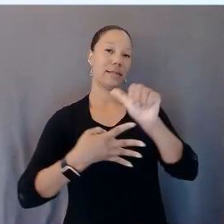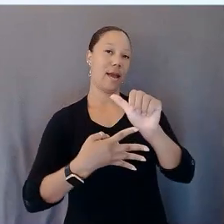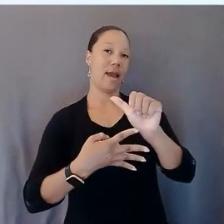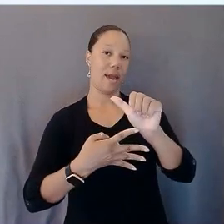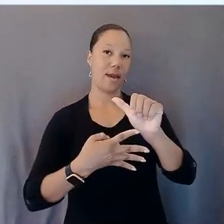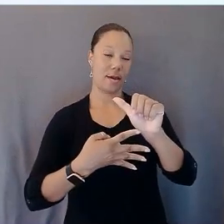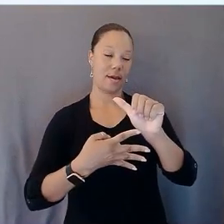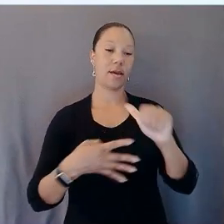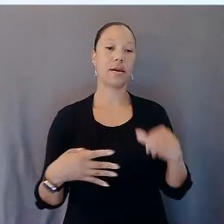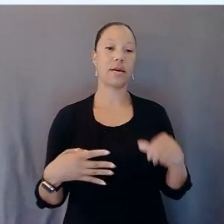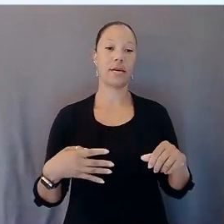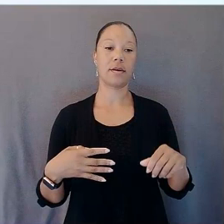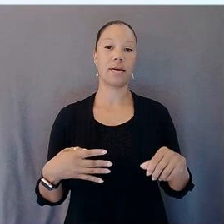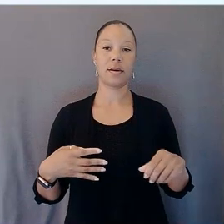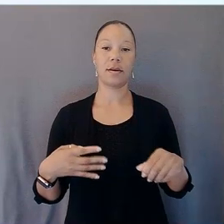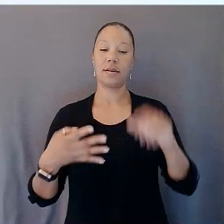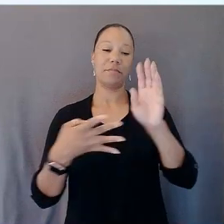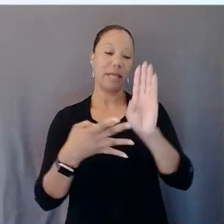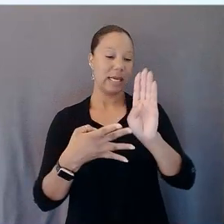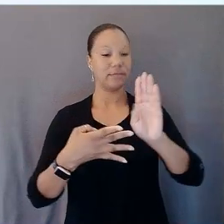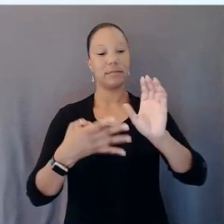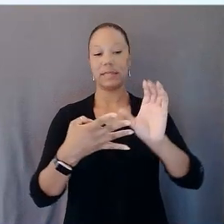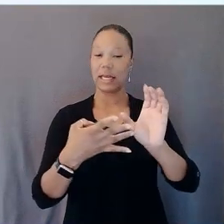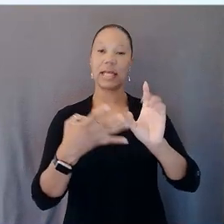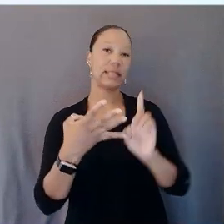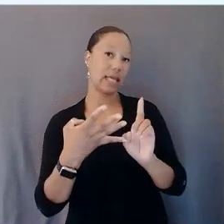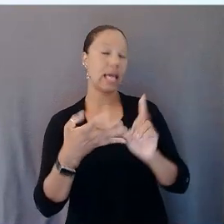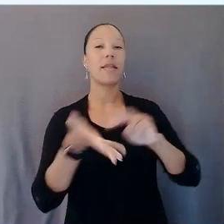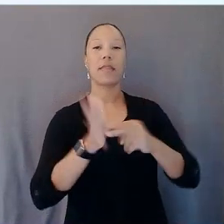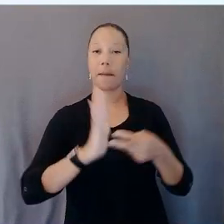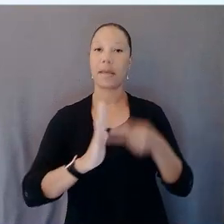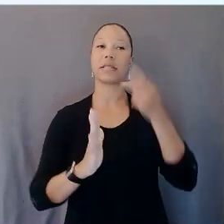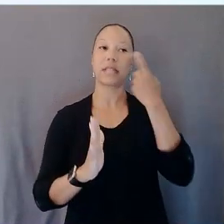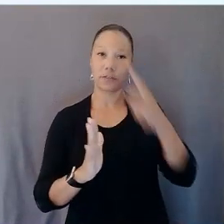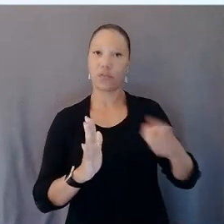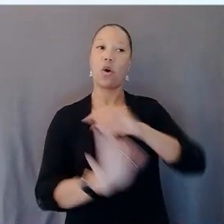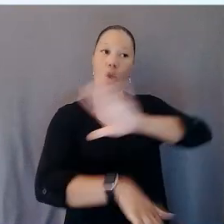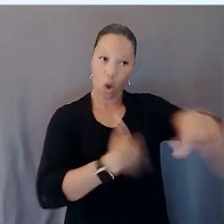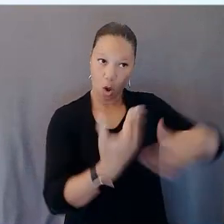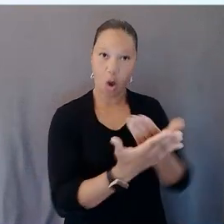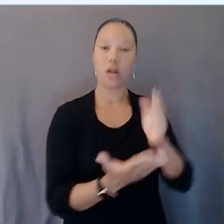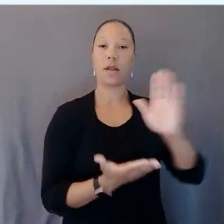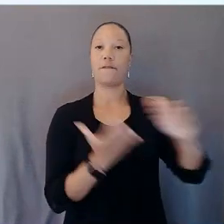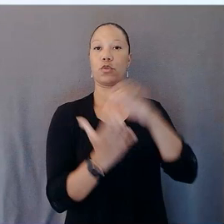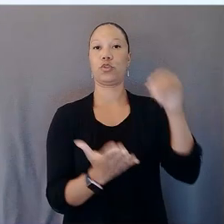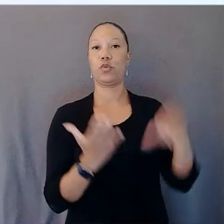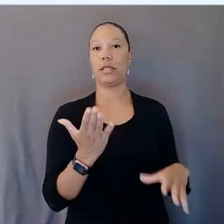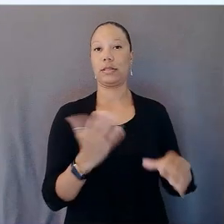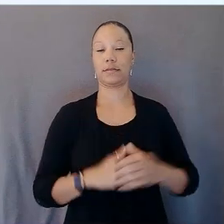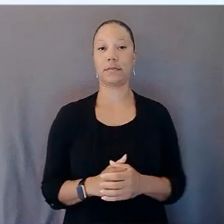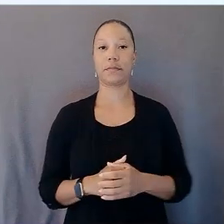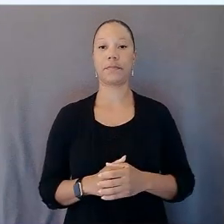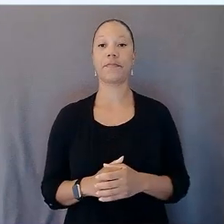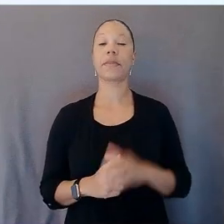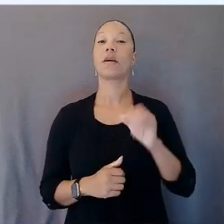for all of them, option C or option D for all of your students, whether it's 1 or more. So